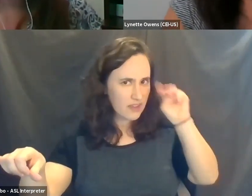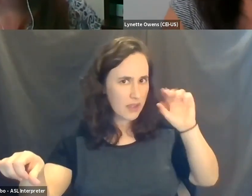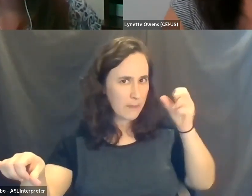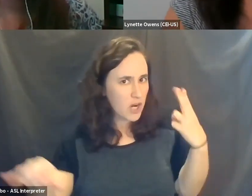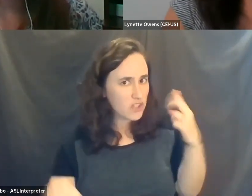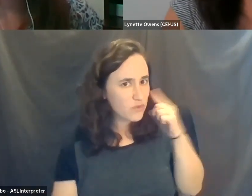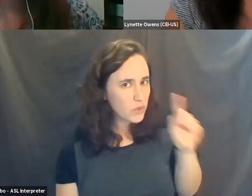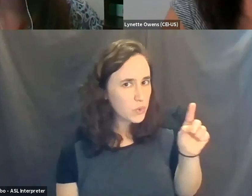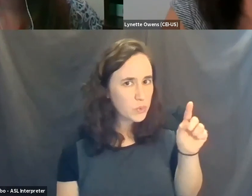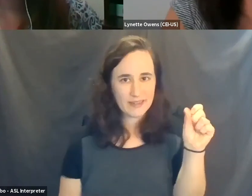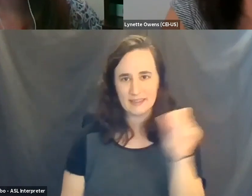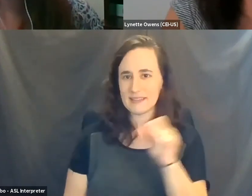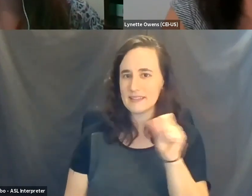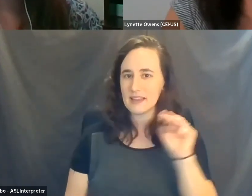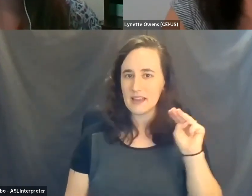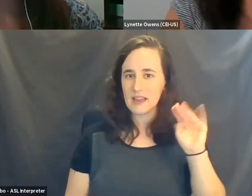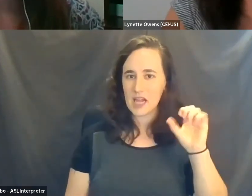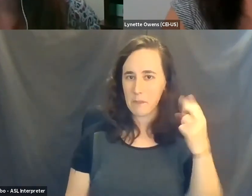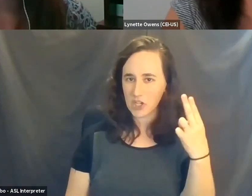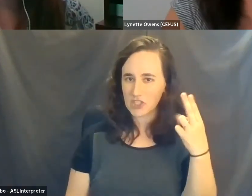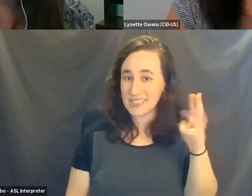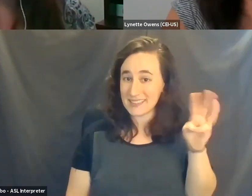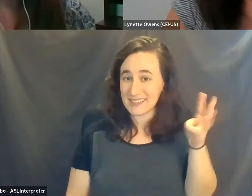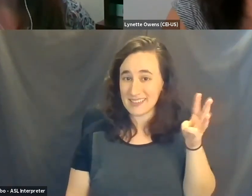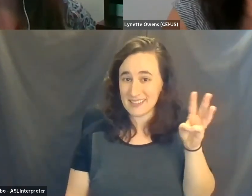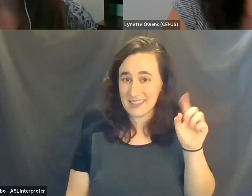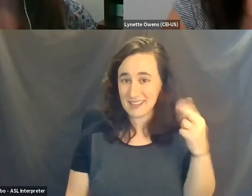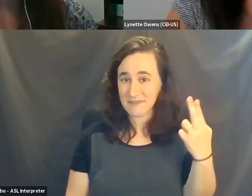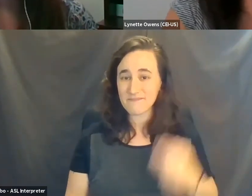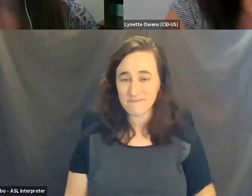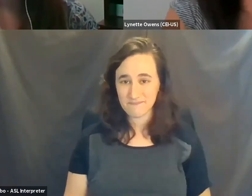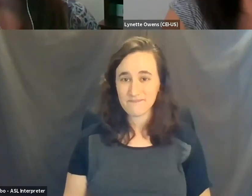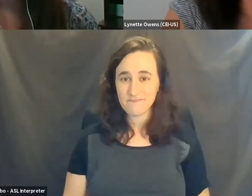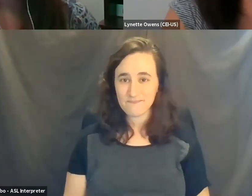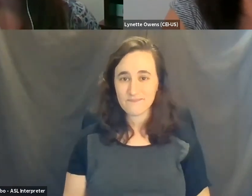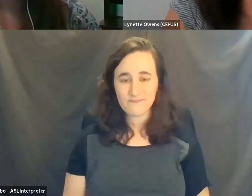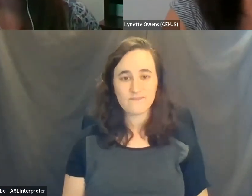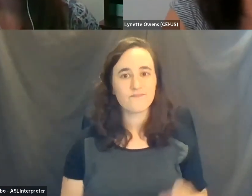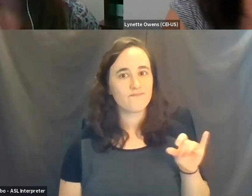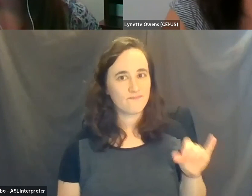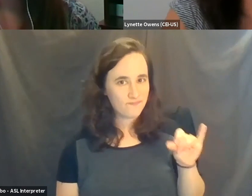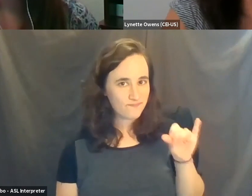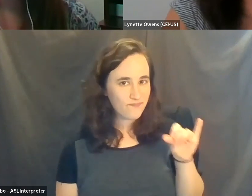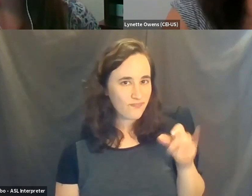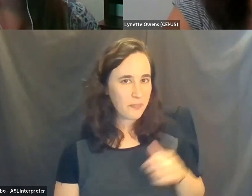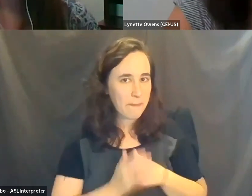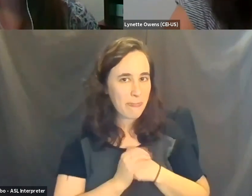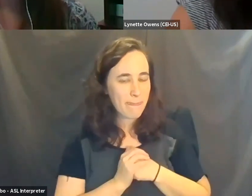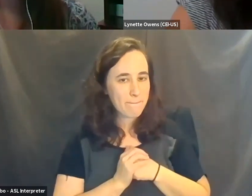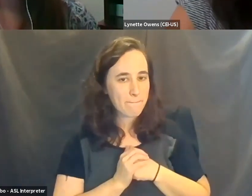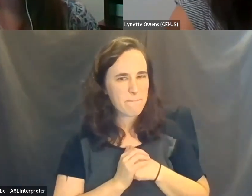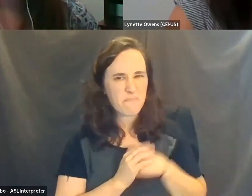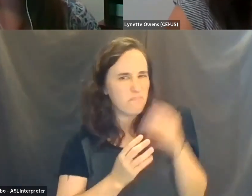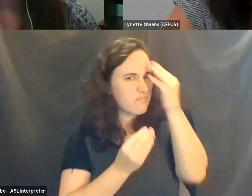Yes. Yep. March 16th or something like that. Yeah. Okay. Great. So walk us through